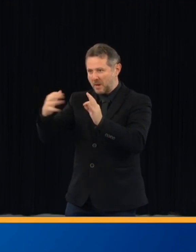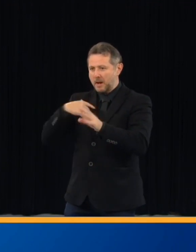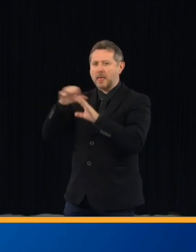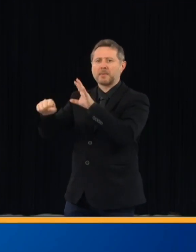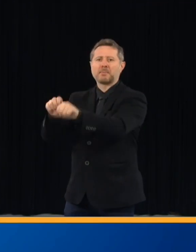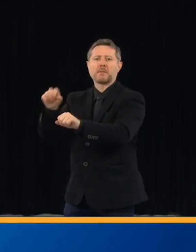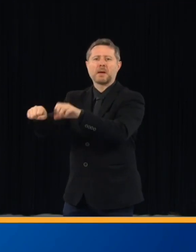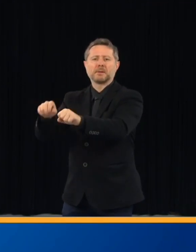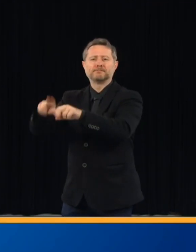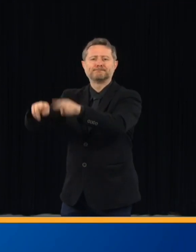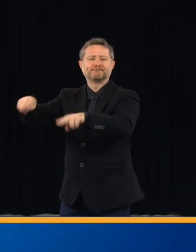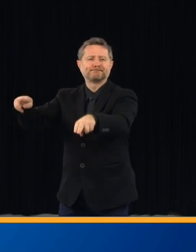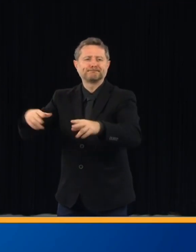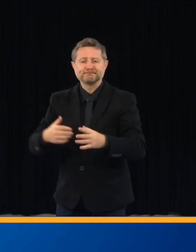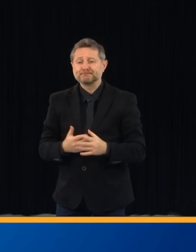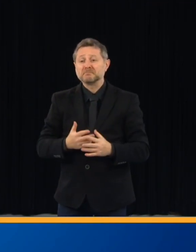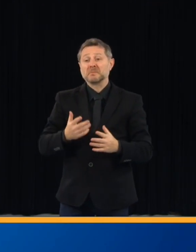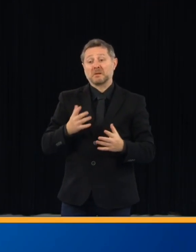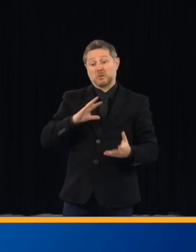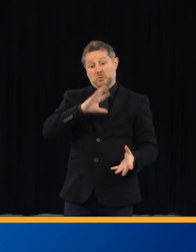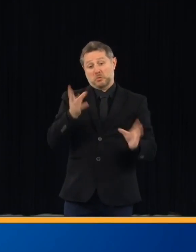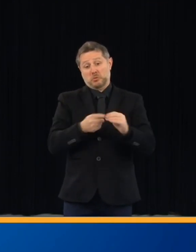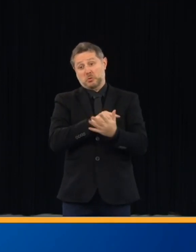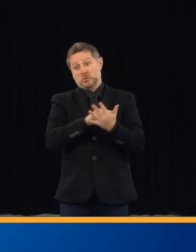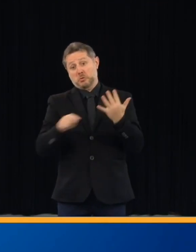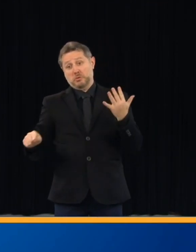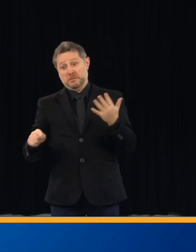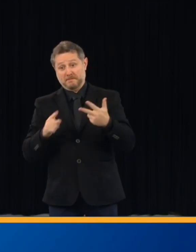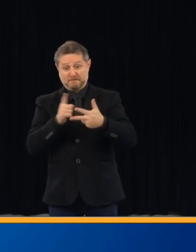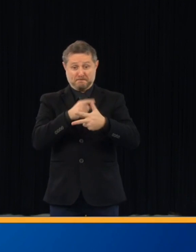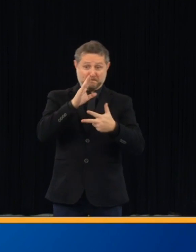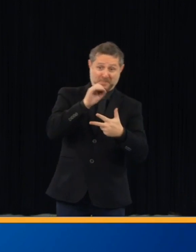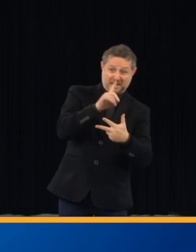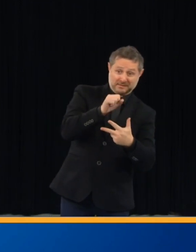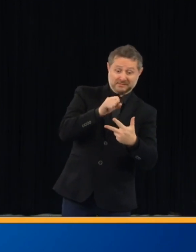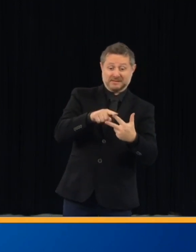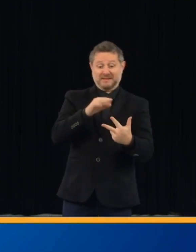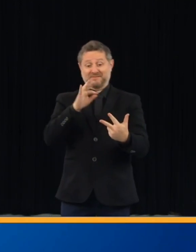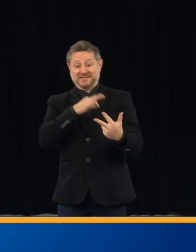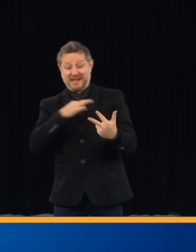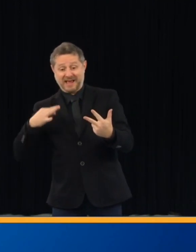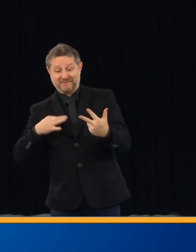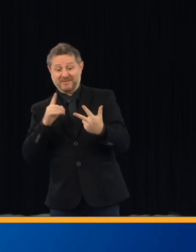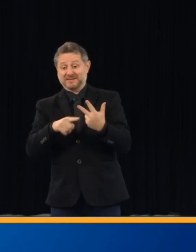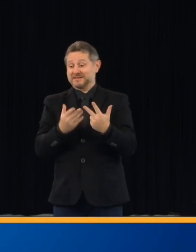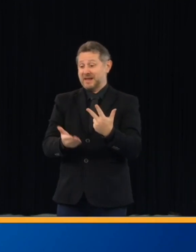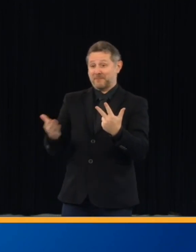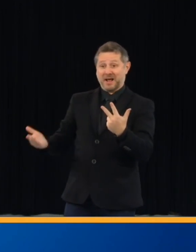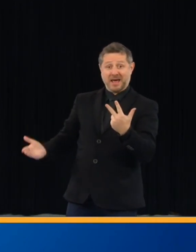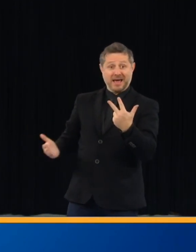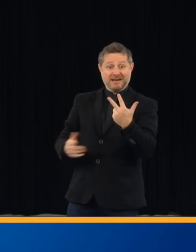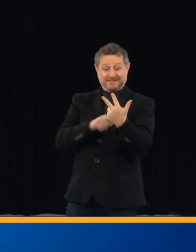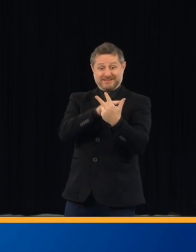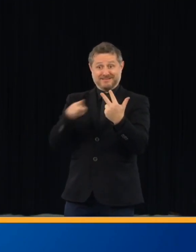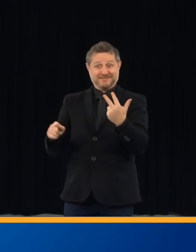those three components, bed, staff, supplies, I personally am least worried about